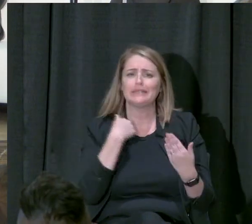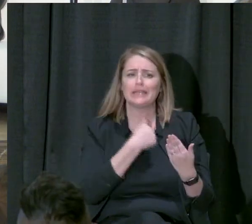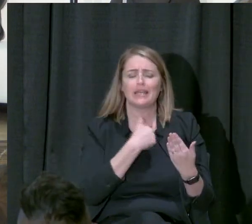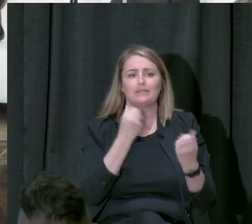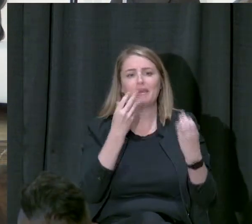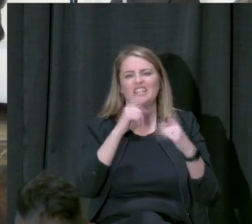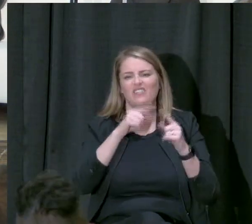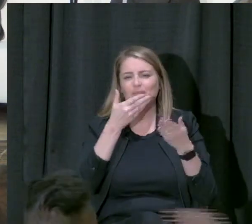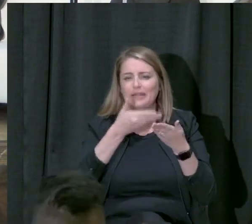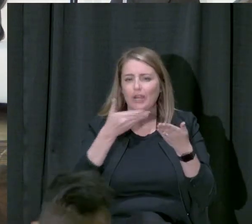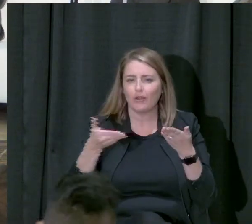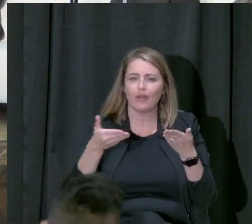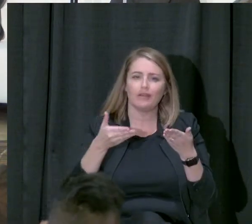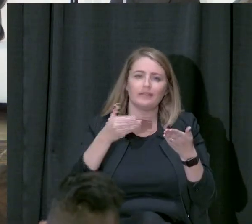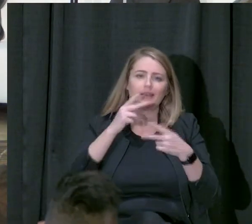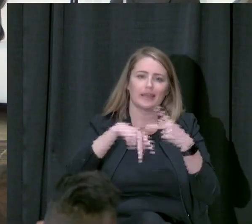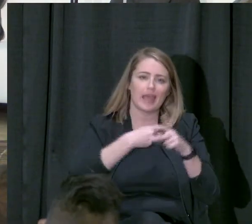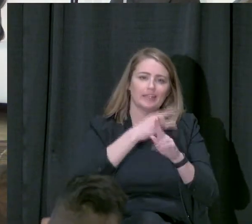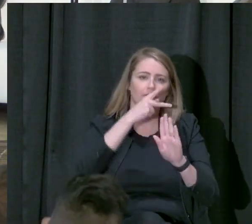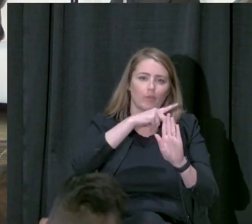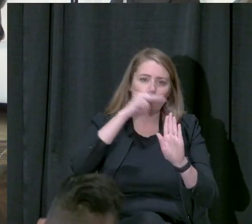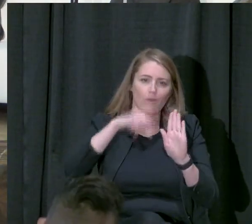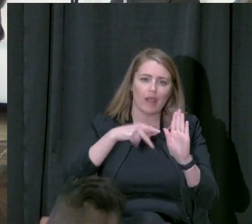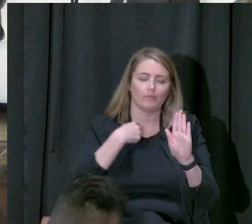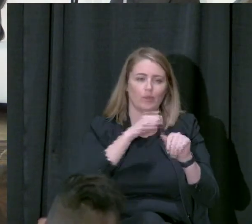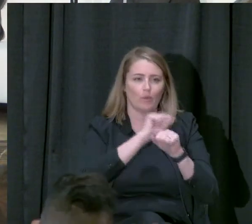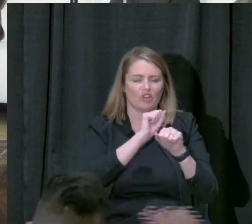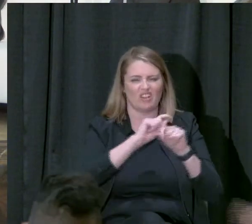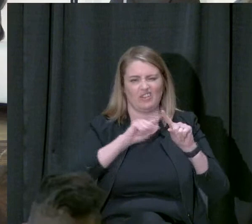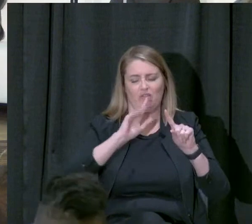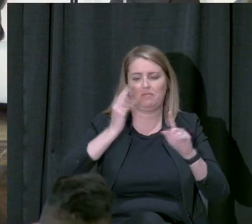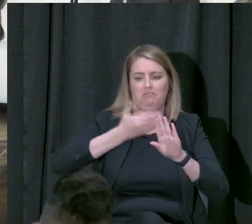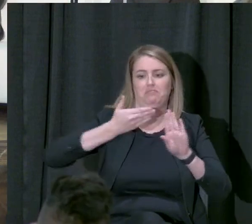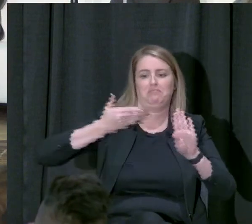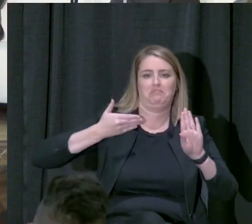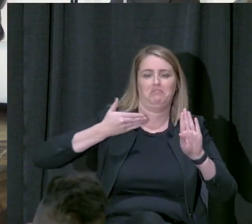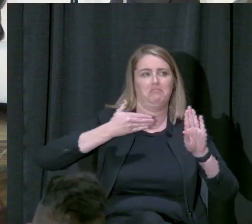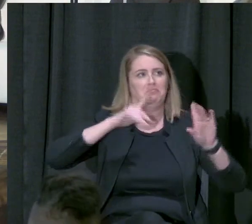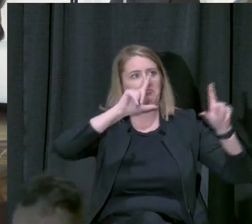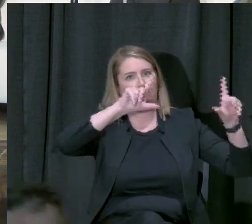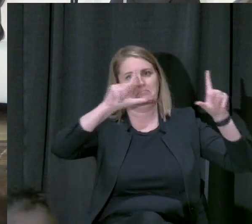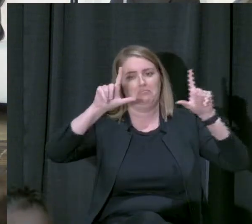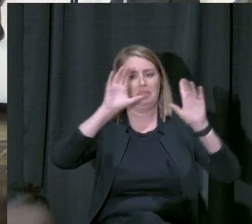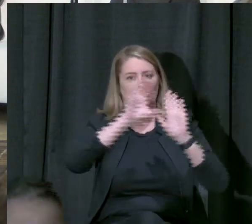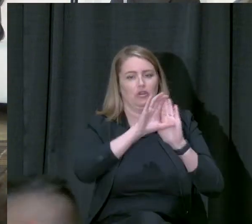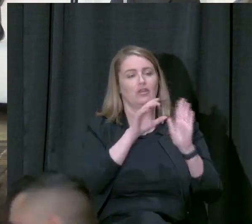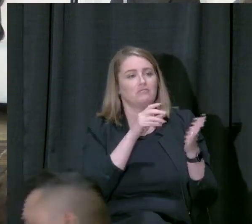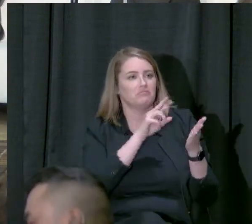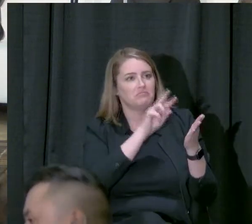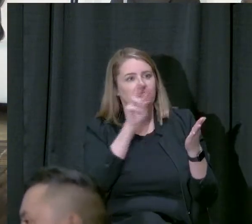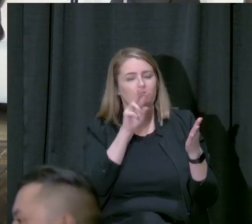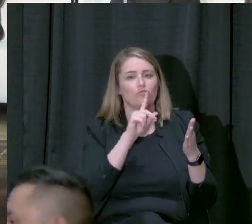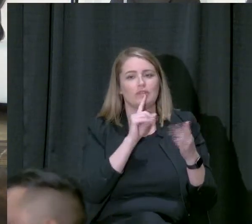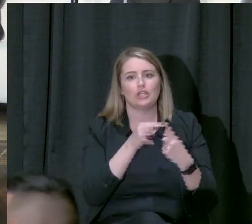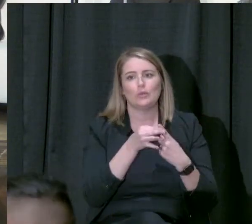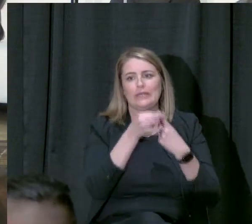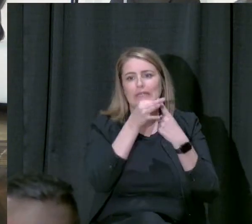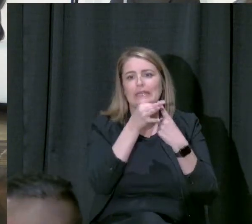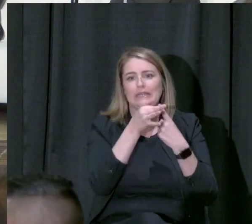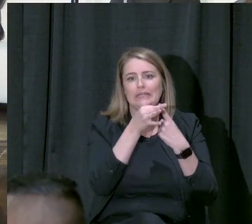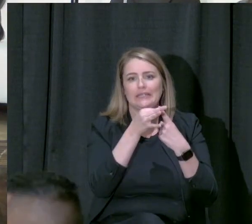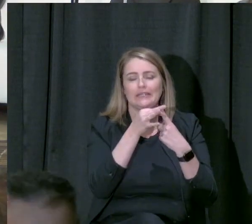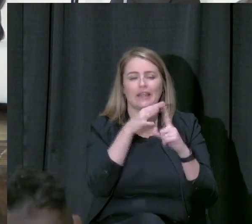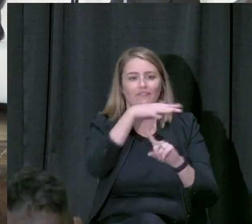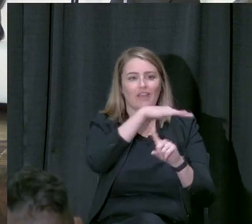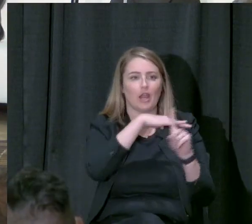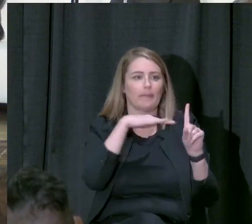materials and the kinds of programs we've worked on, a lot of projects that we've worked on, and it really is a unique